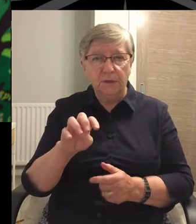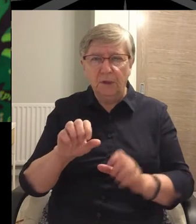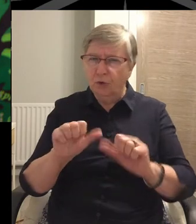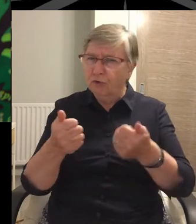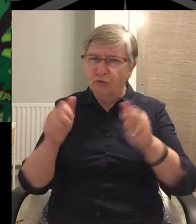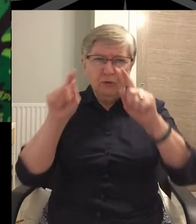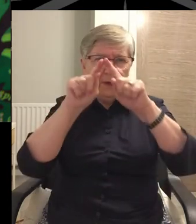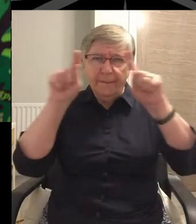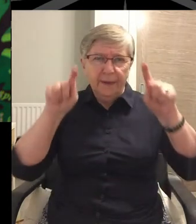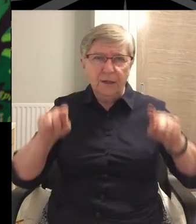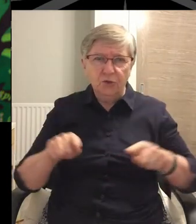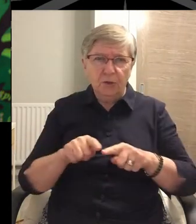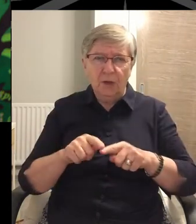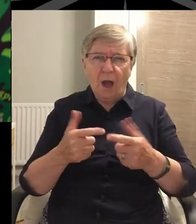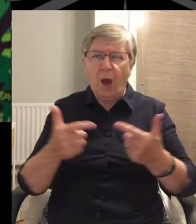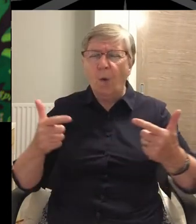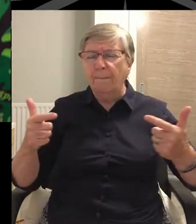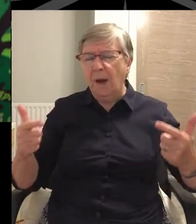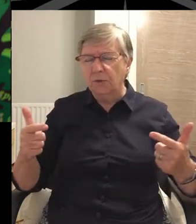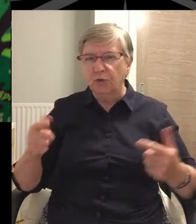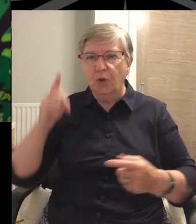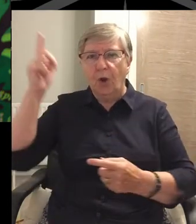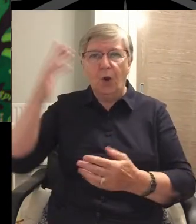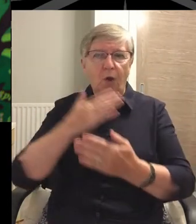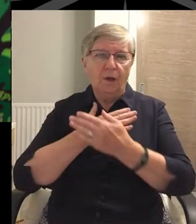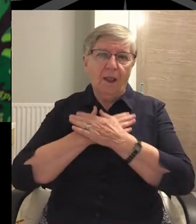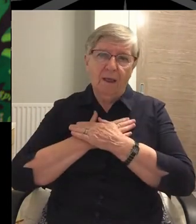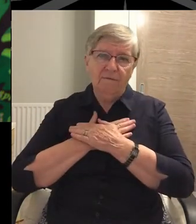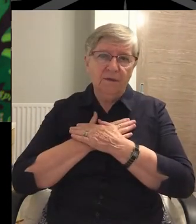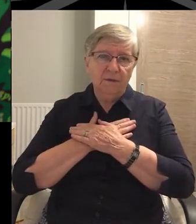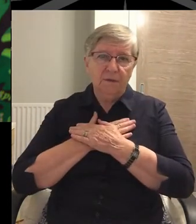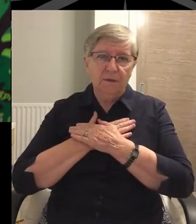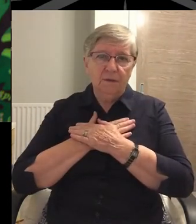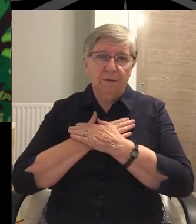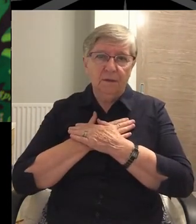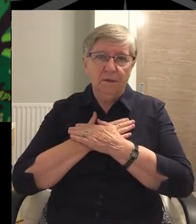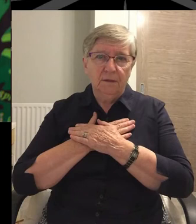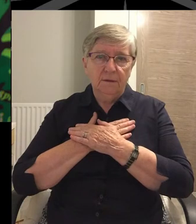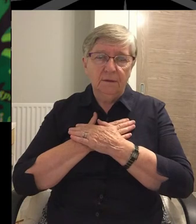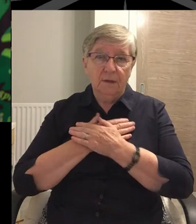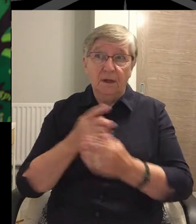Verses 1 to 14 are a great picture of how much God loves.